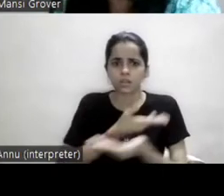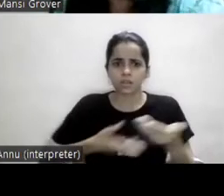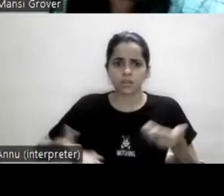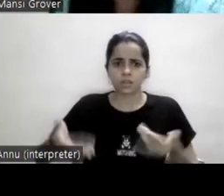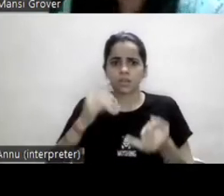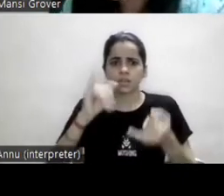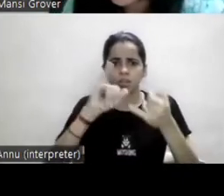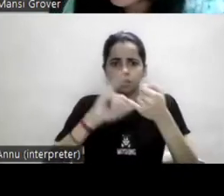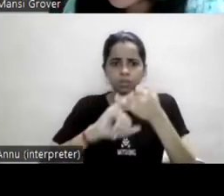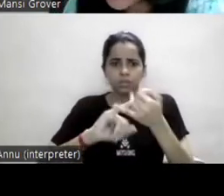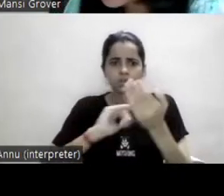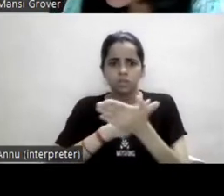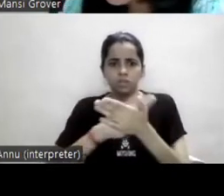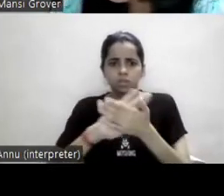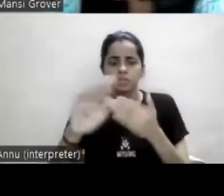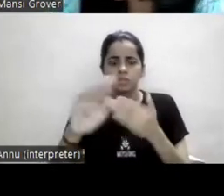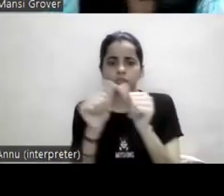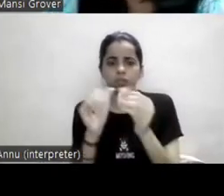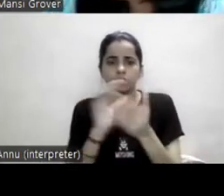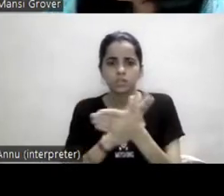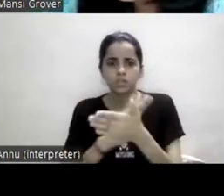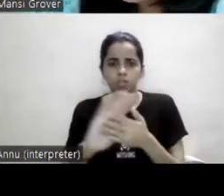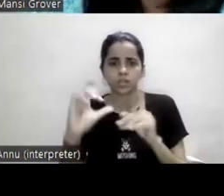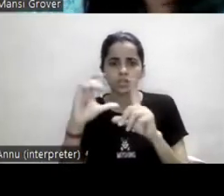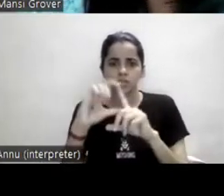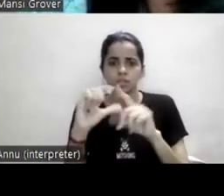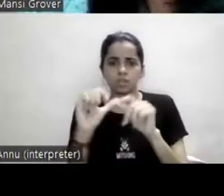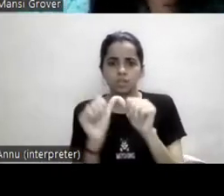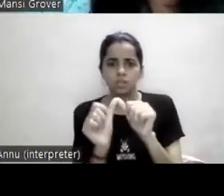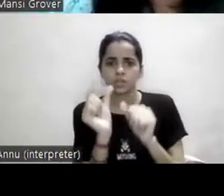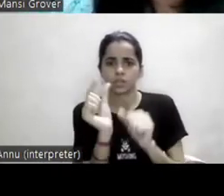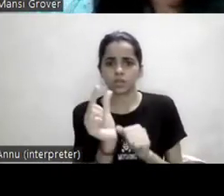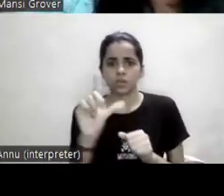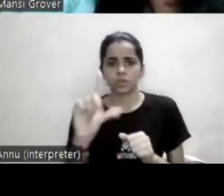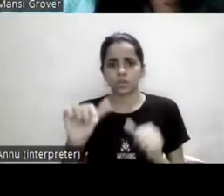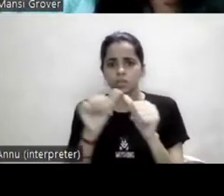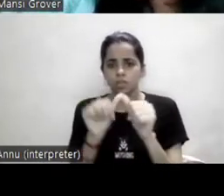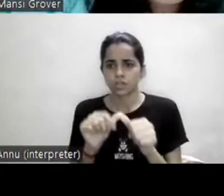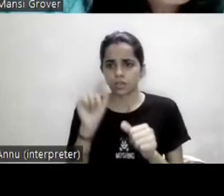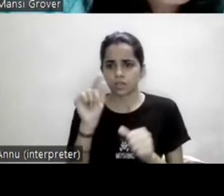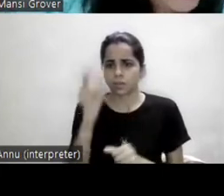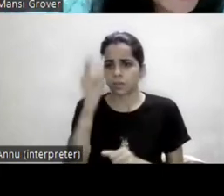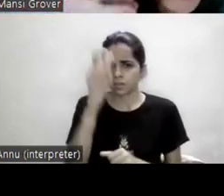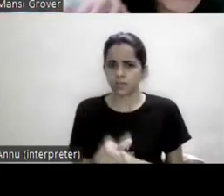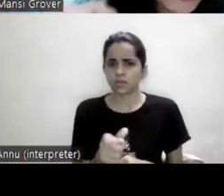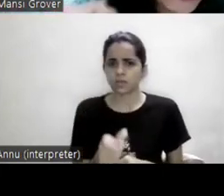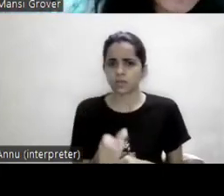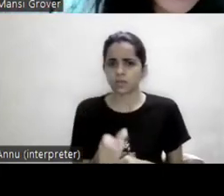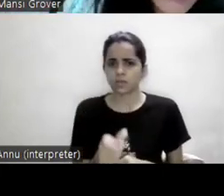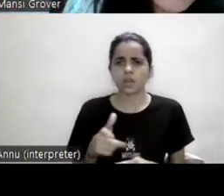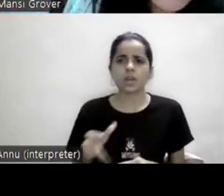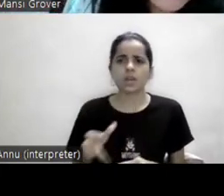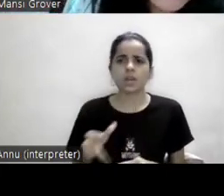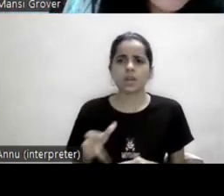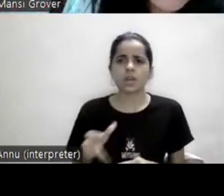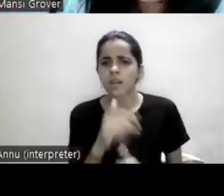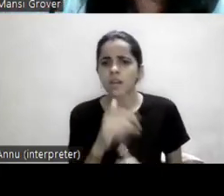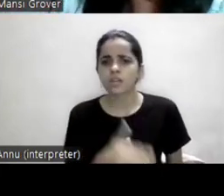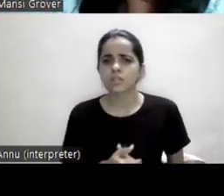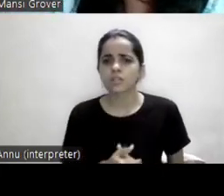would read it out from here. And a few of you were asking on the chat group that, you